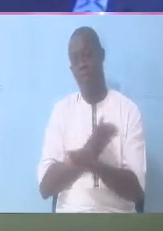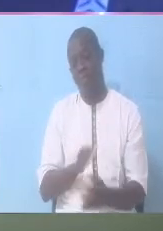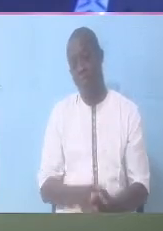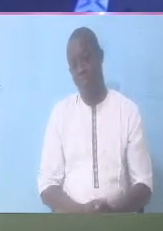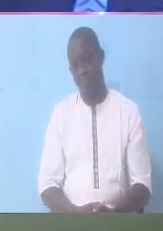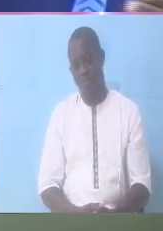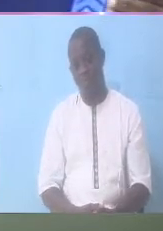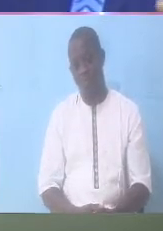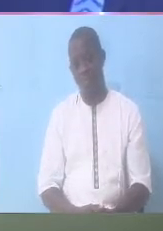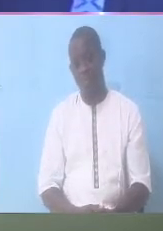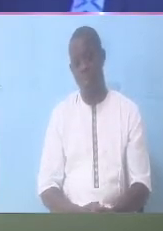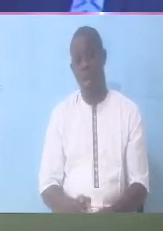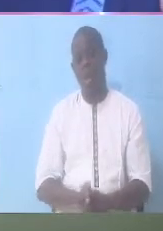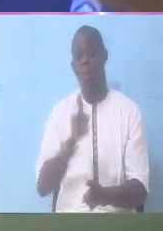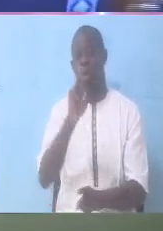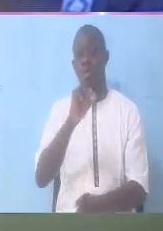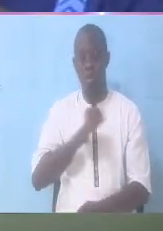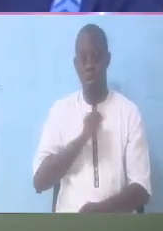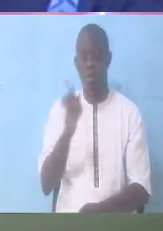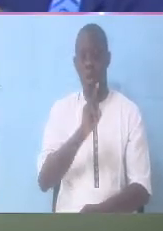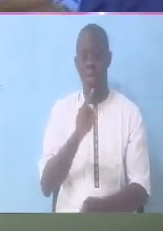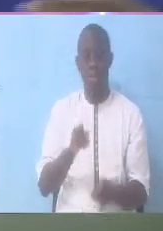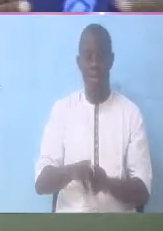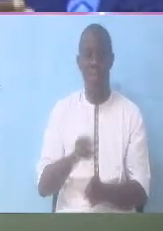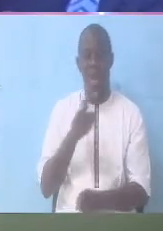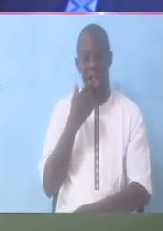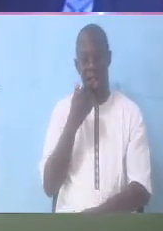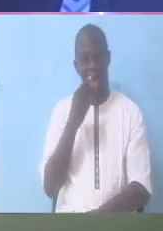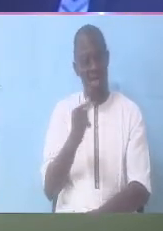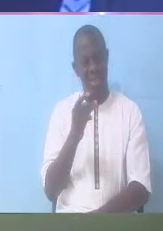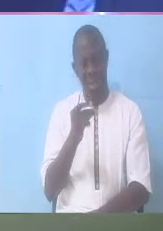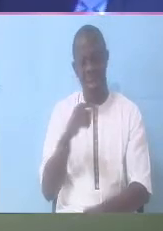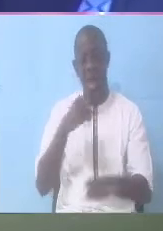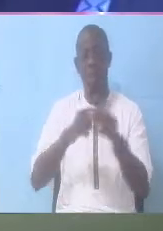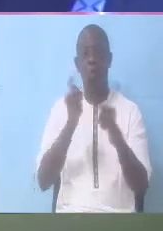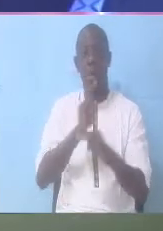But in fact, what he regretted is the consequence of the decision,